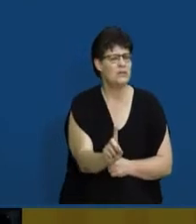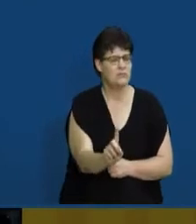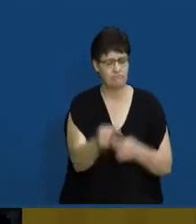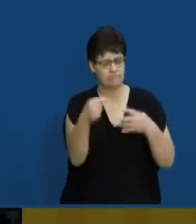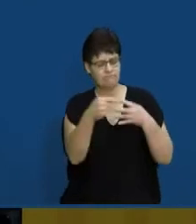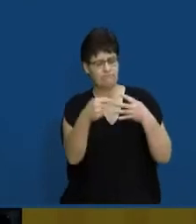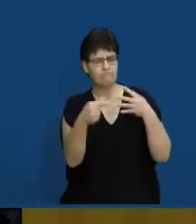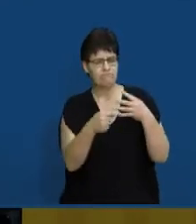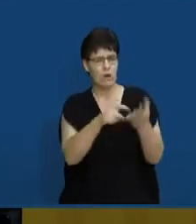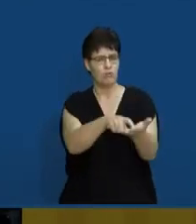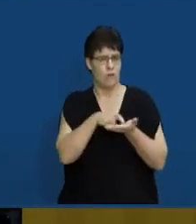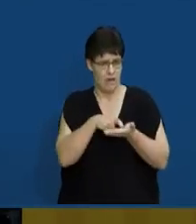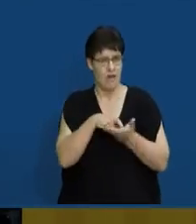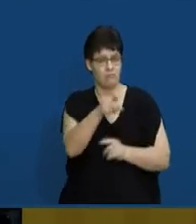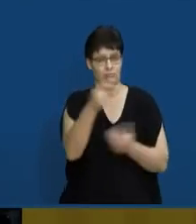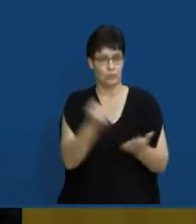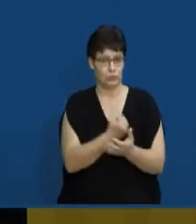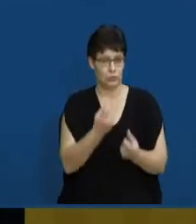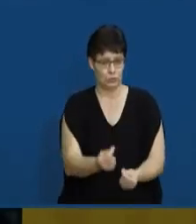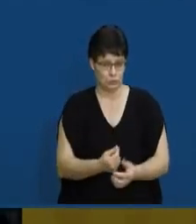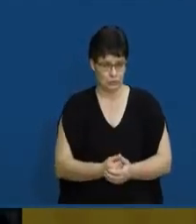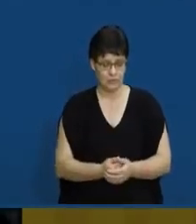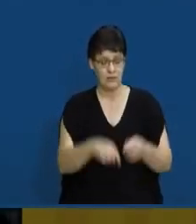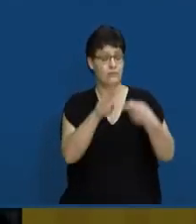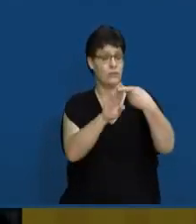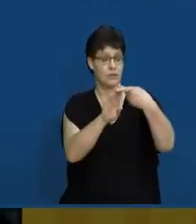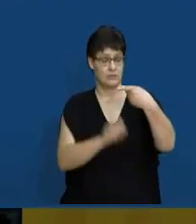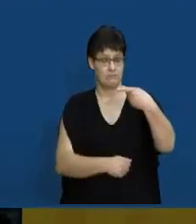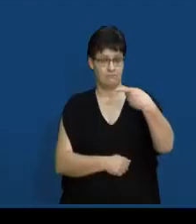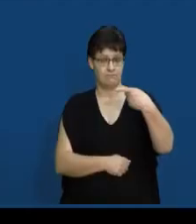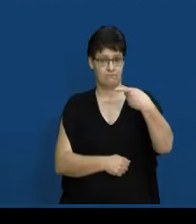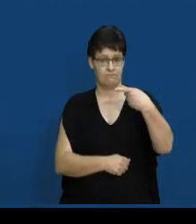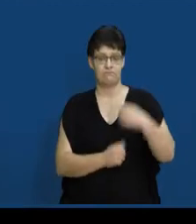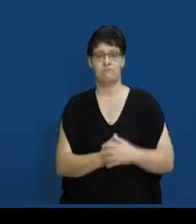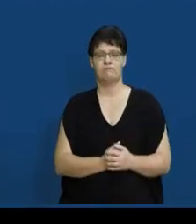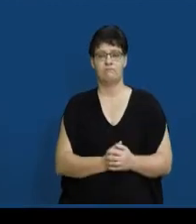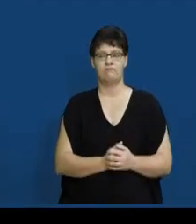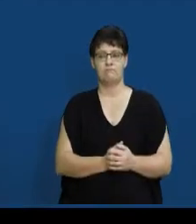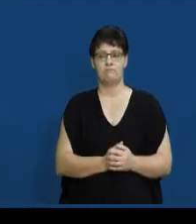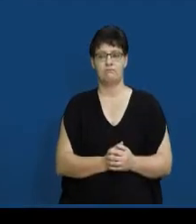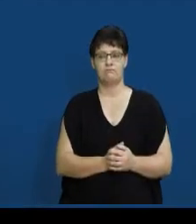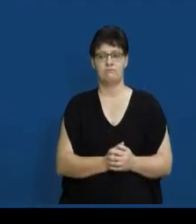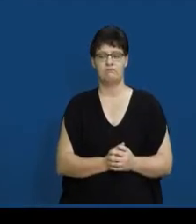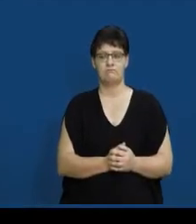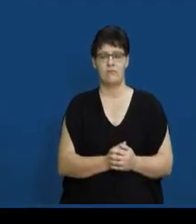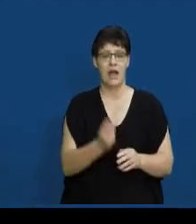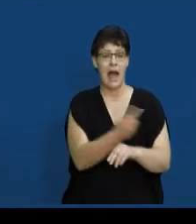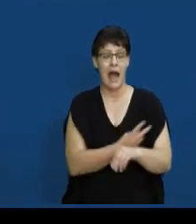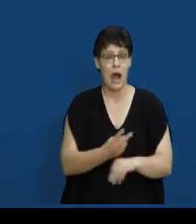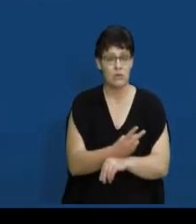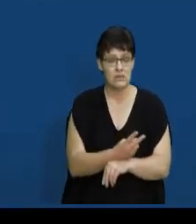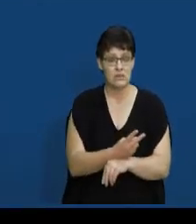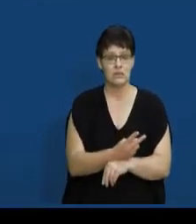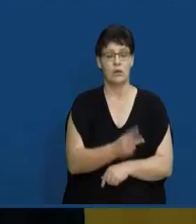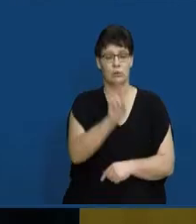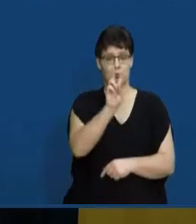the requirements for paper 1. Firstly, you have 2 hours in which to complete